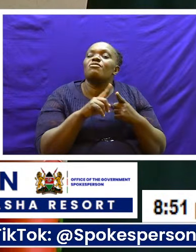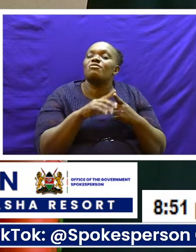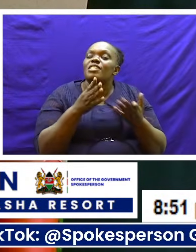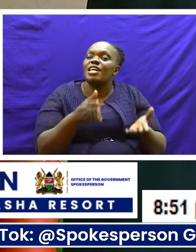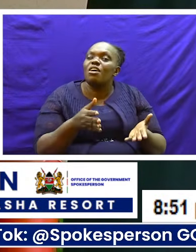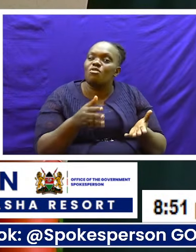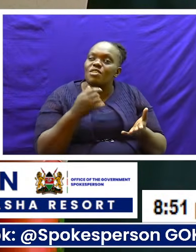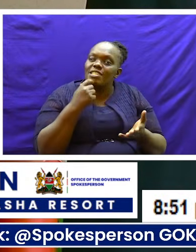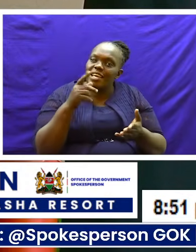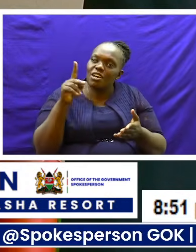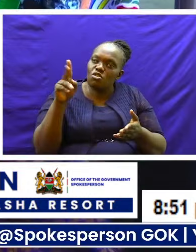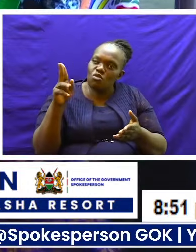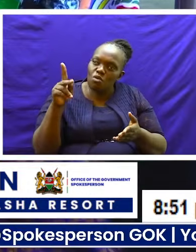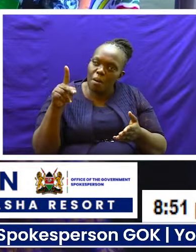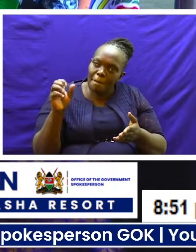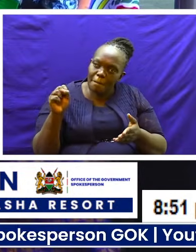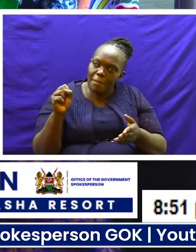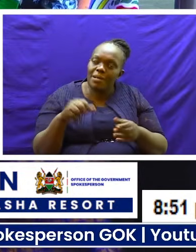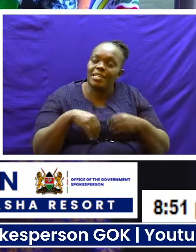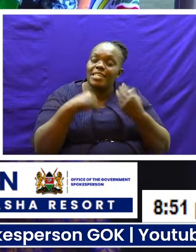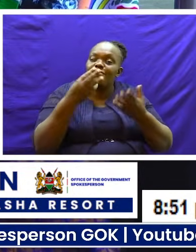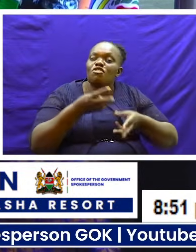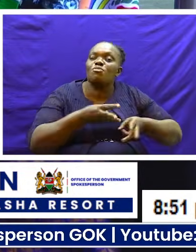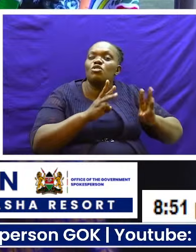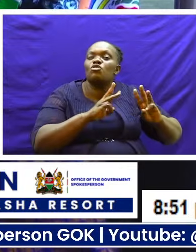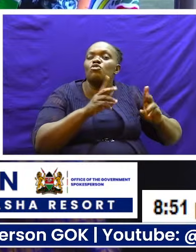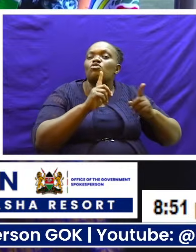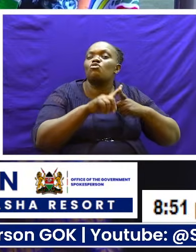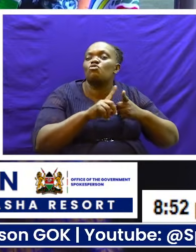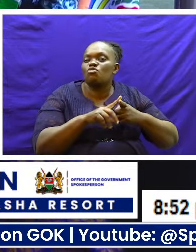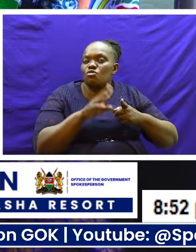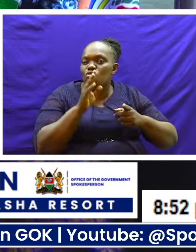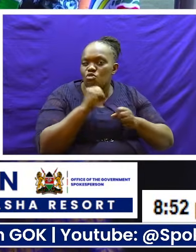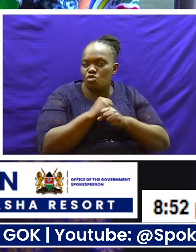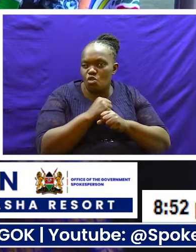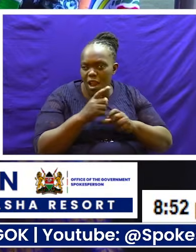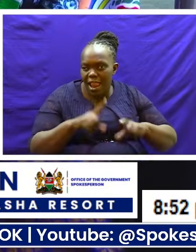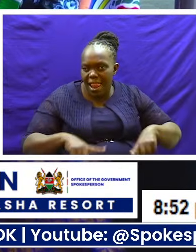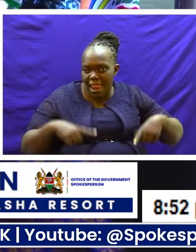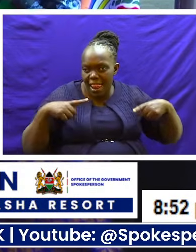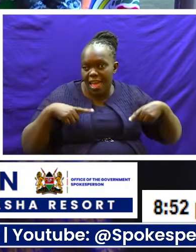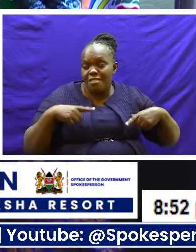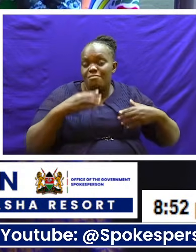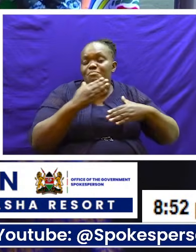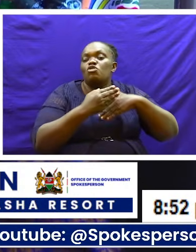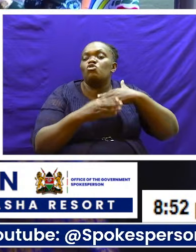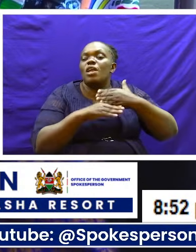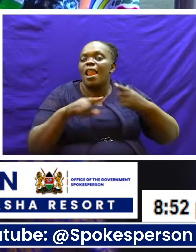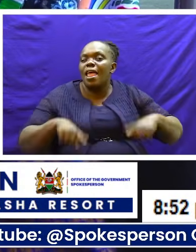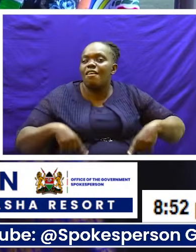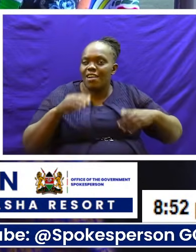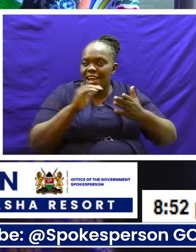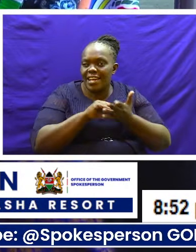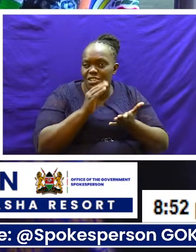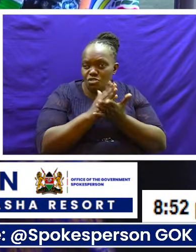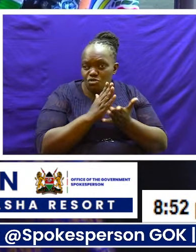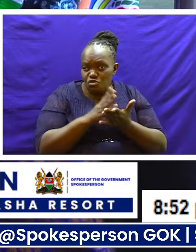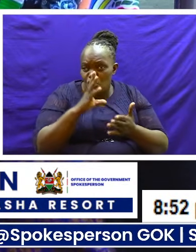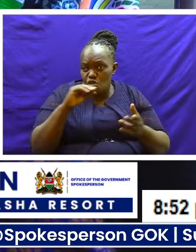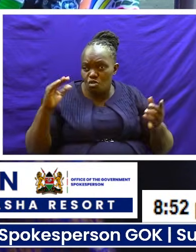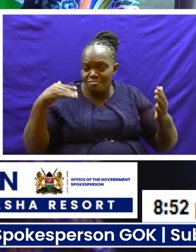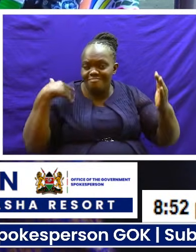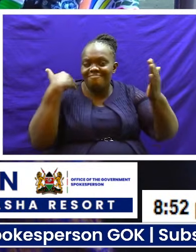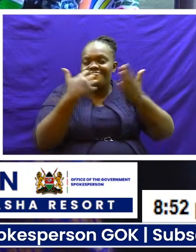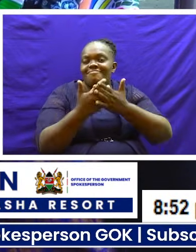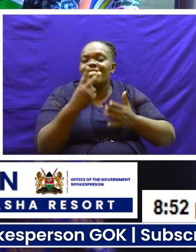say that KUCCPS has actually given people chances to redo their life again. And it's amazing. I didn't even know myself that it goes up to